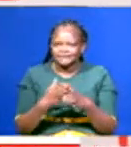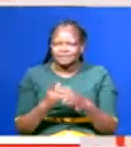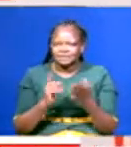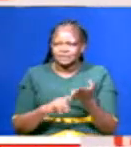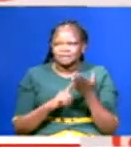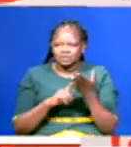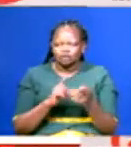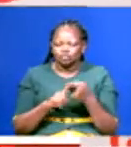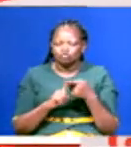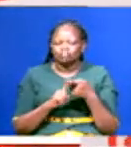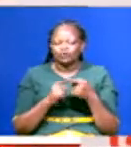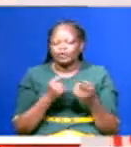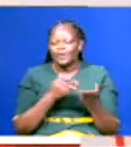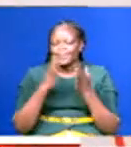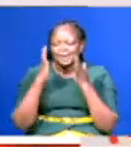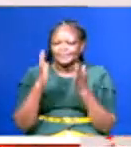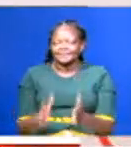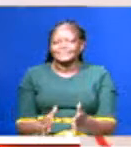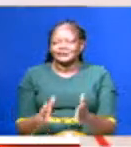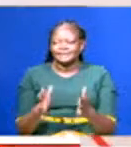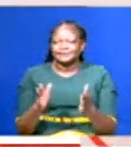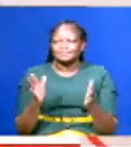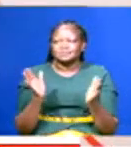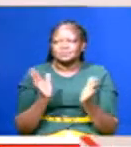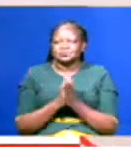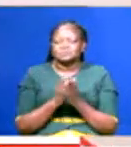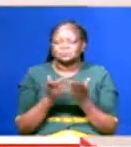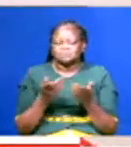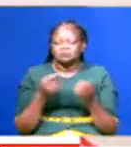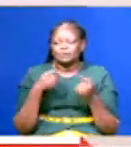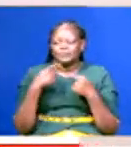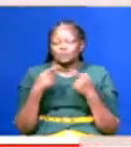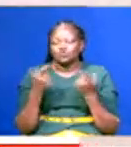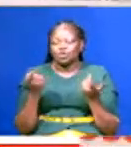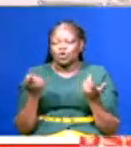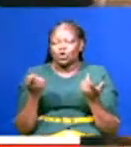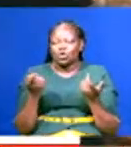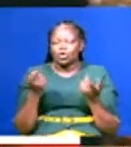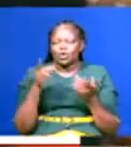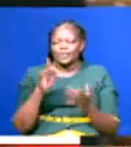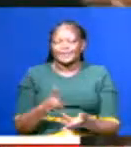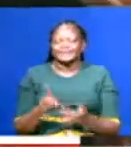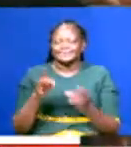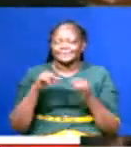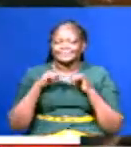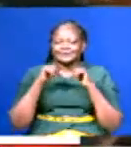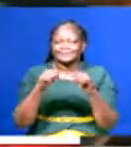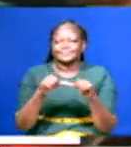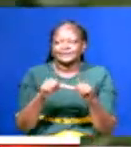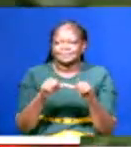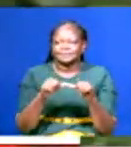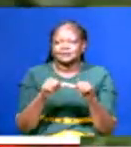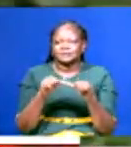with exporters, aggregators, and processors on prioritizing sustainability